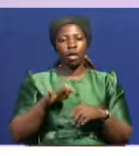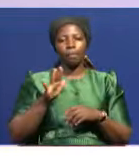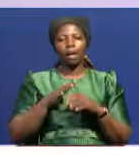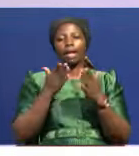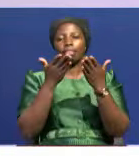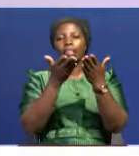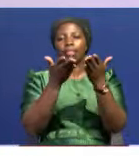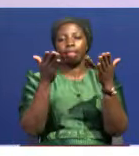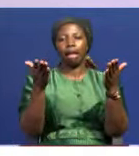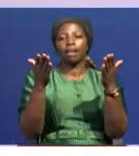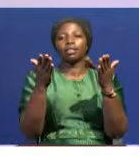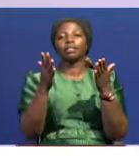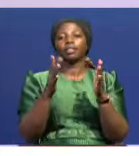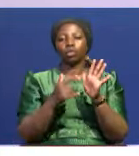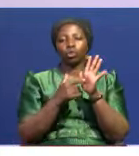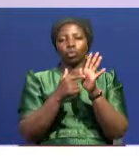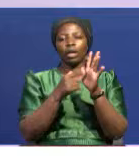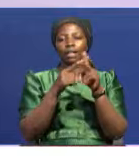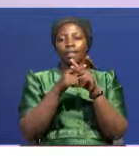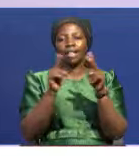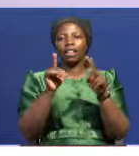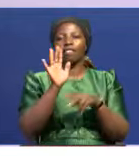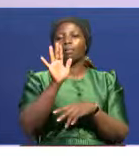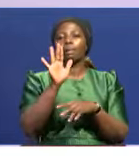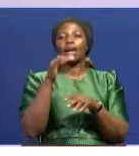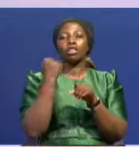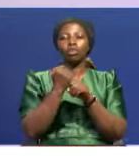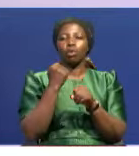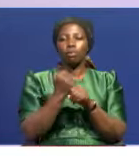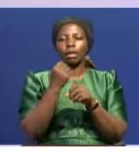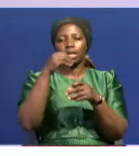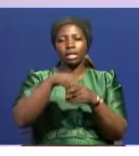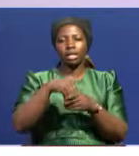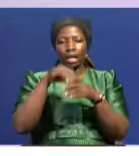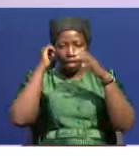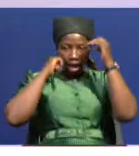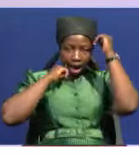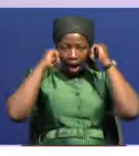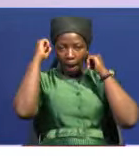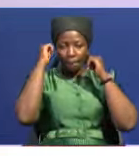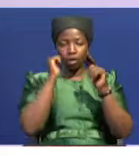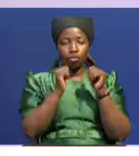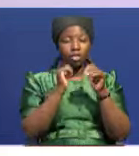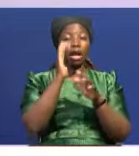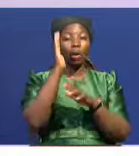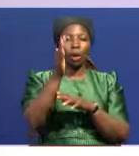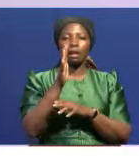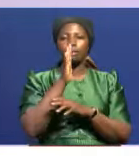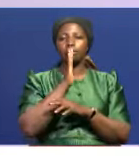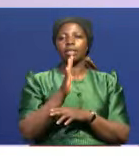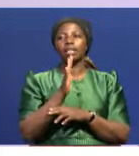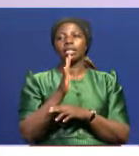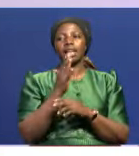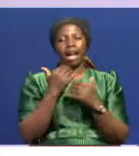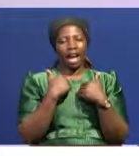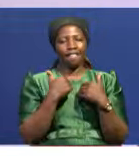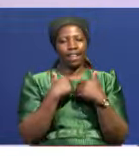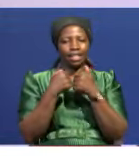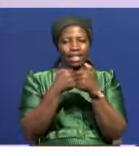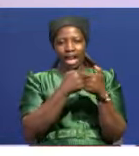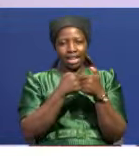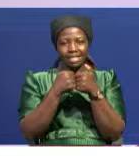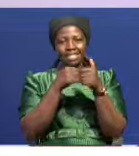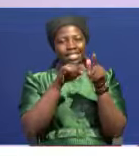ushering in the beginning of their career in our defense forces that will certainly be challenging and